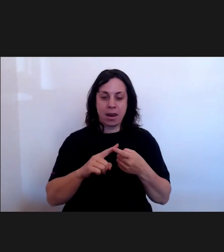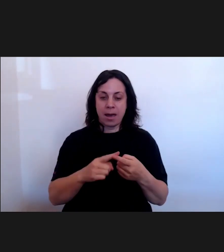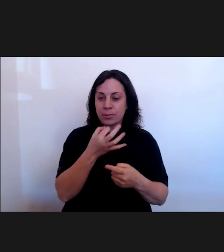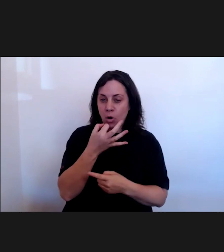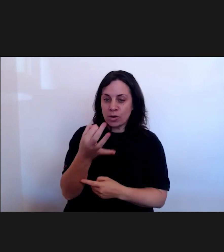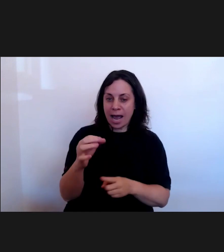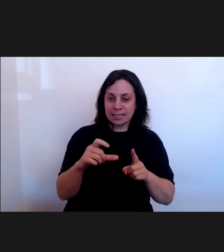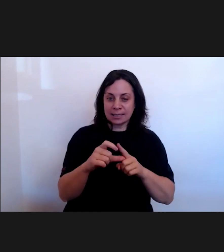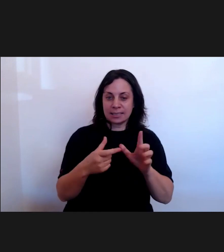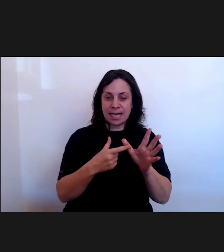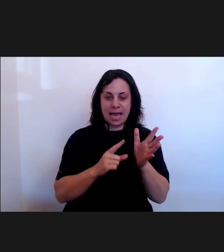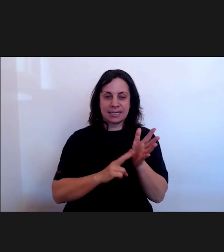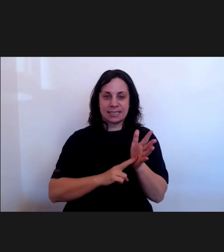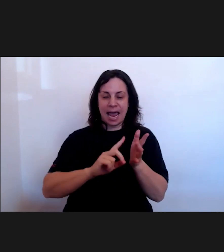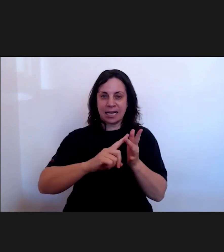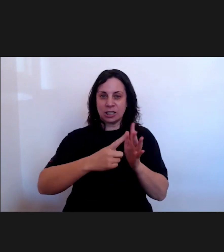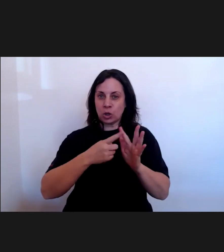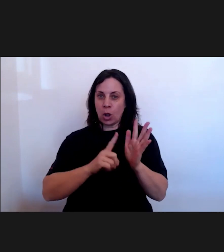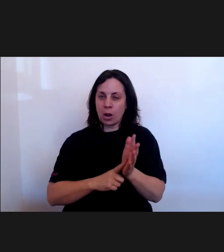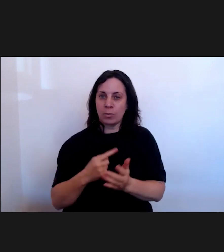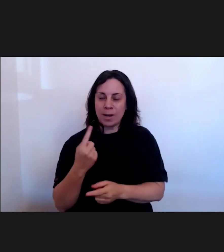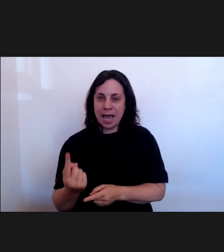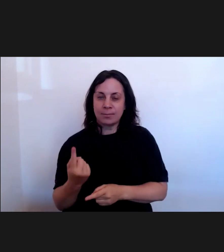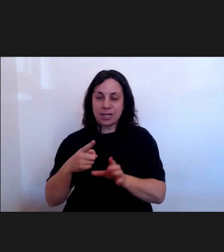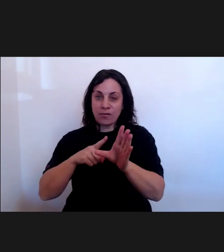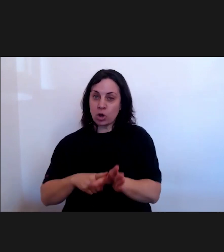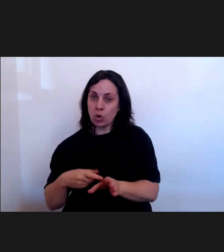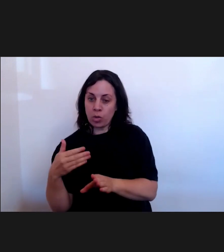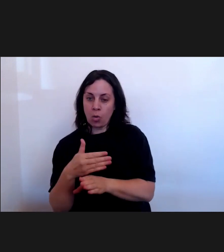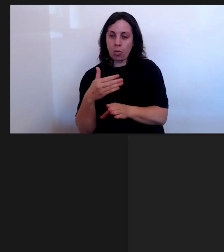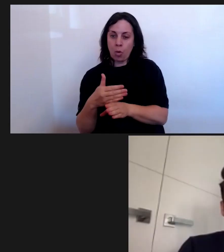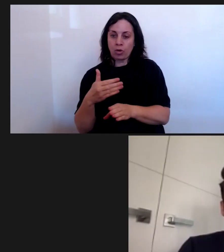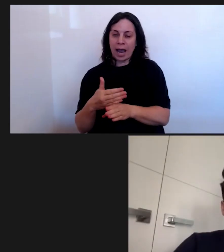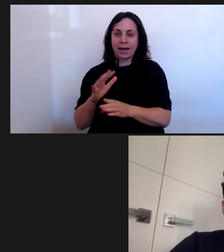as a youth worker in community with his role as